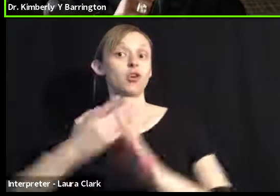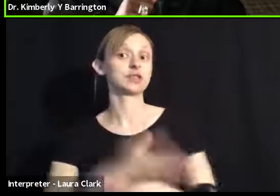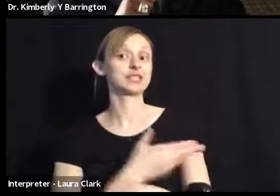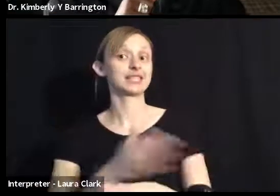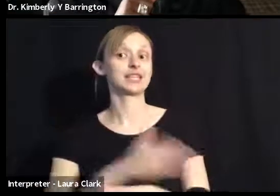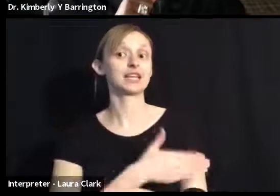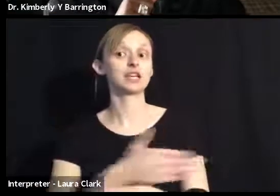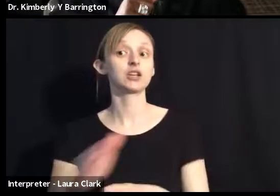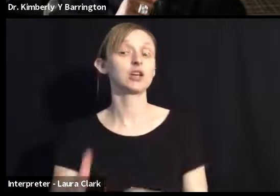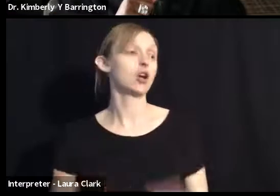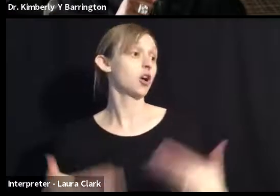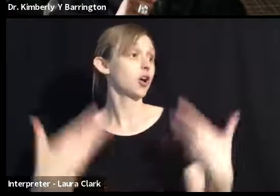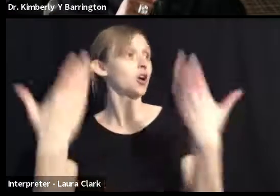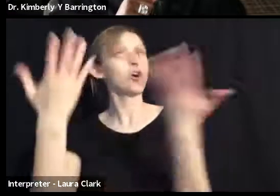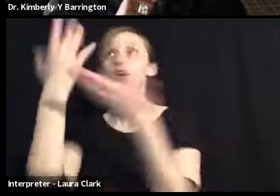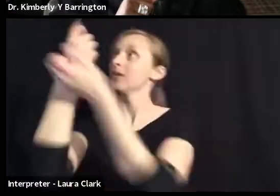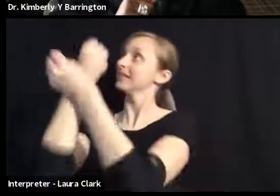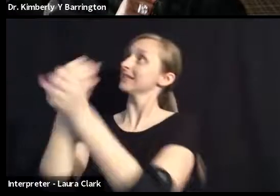Savior. Listen now.